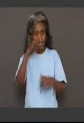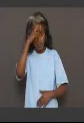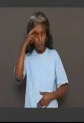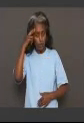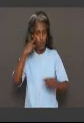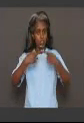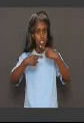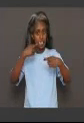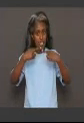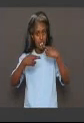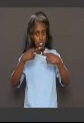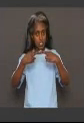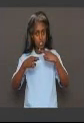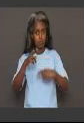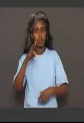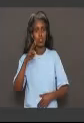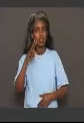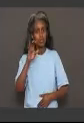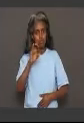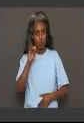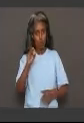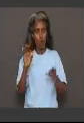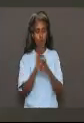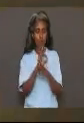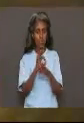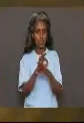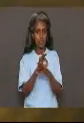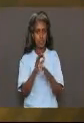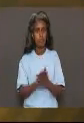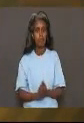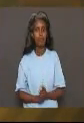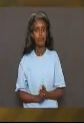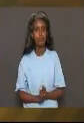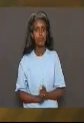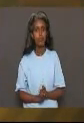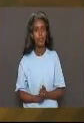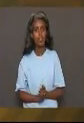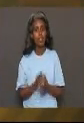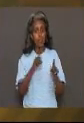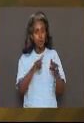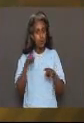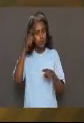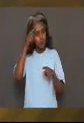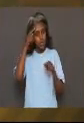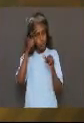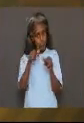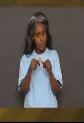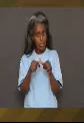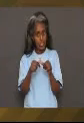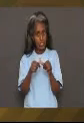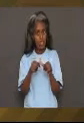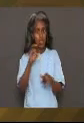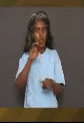their relationship to the cofunctions. Let us also remember that